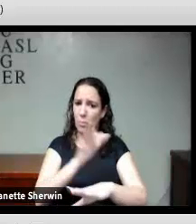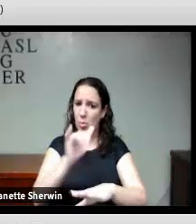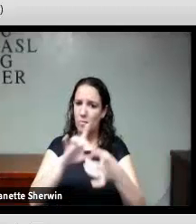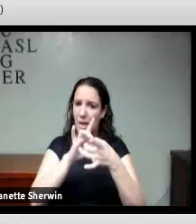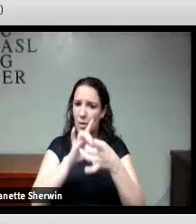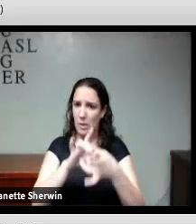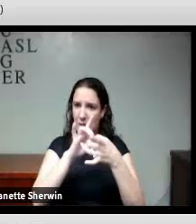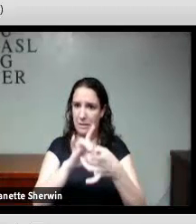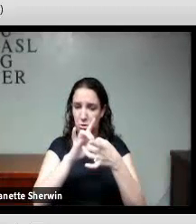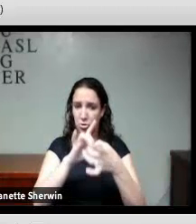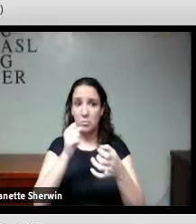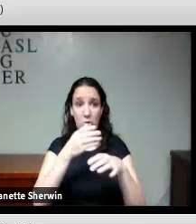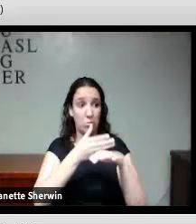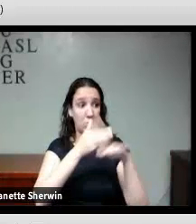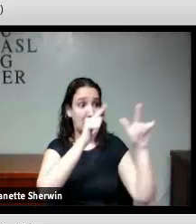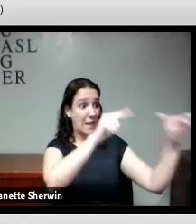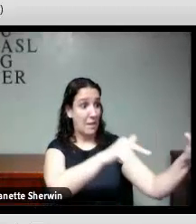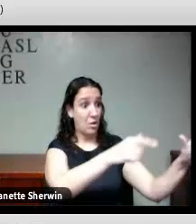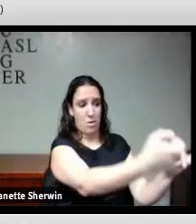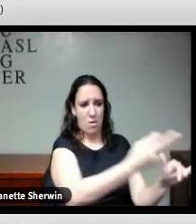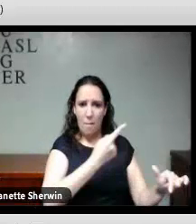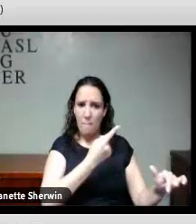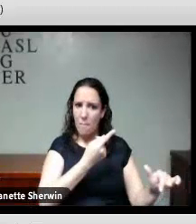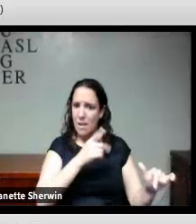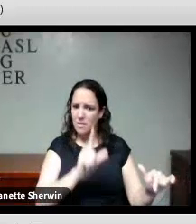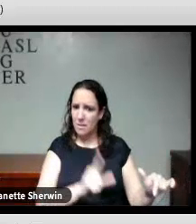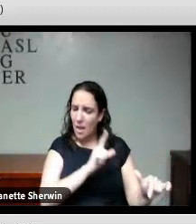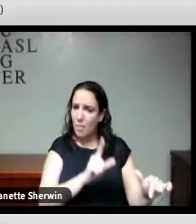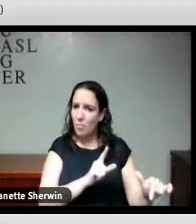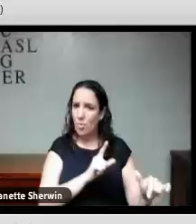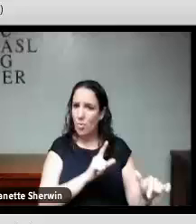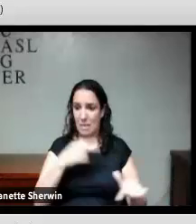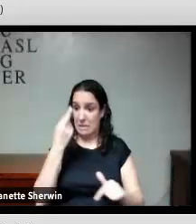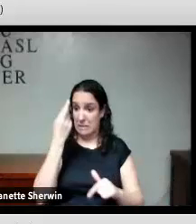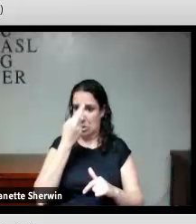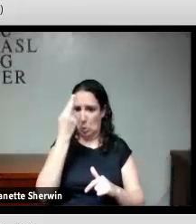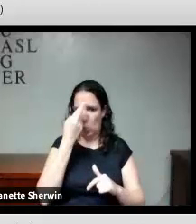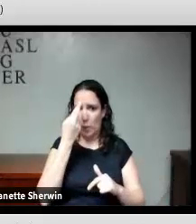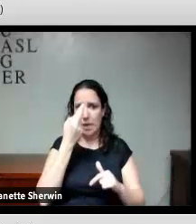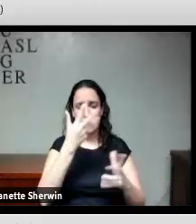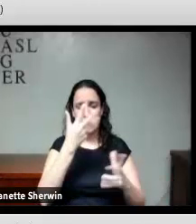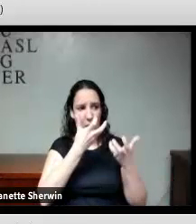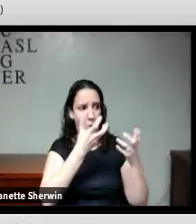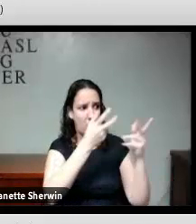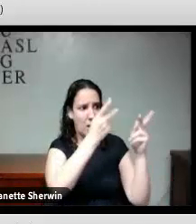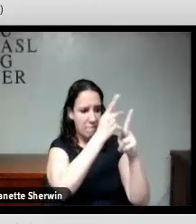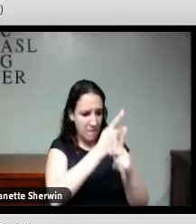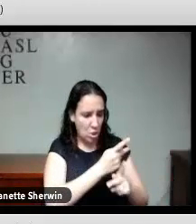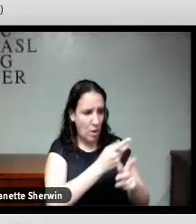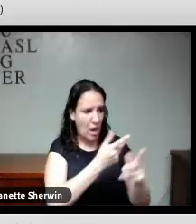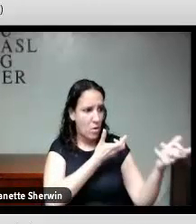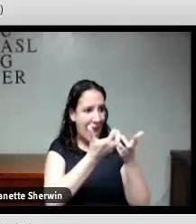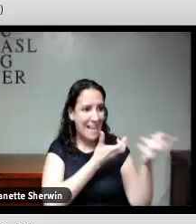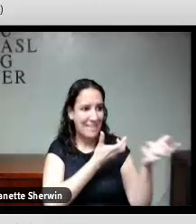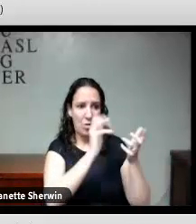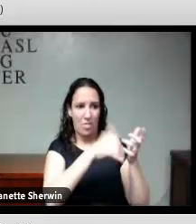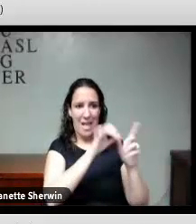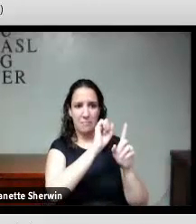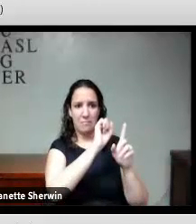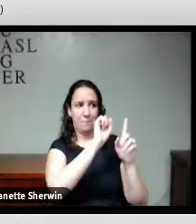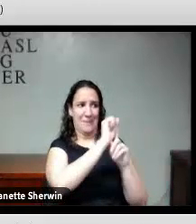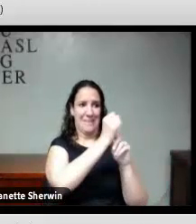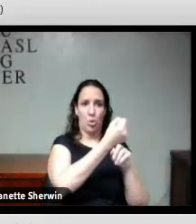to your library. Because isn't that the whole reason we would want to handle the storm of an angry patron? Because we want them to